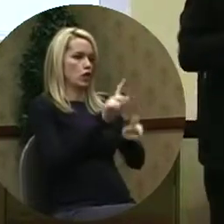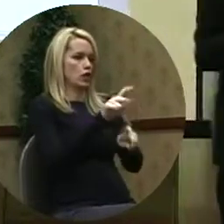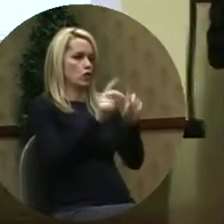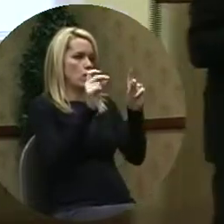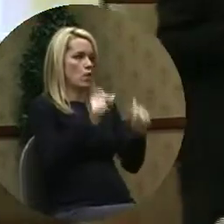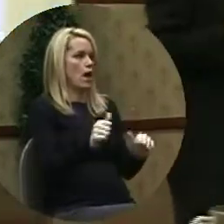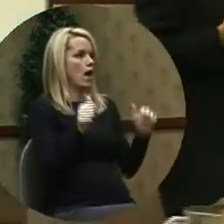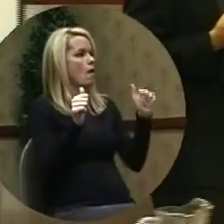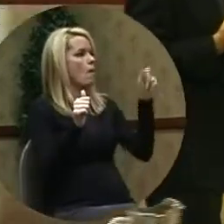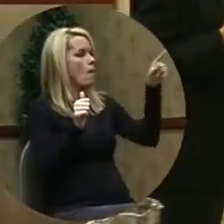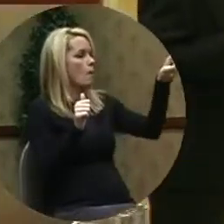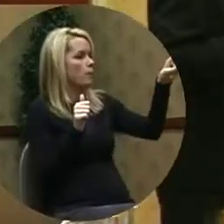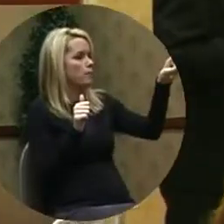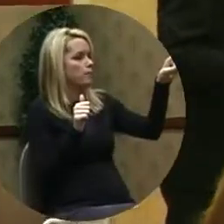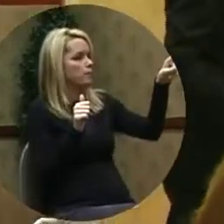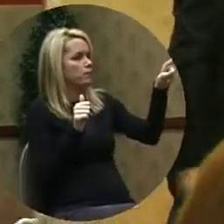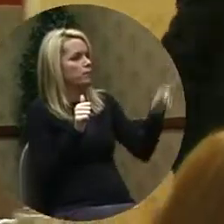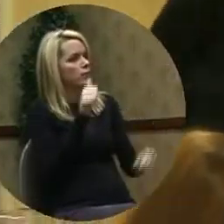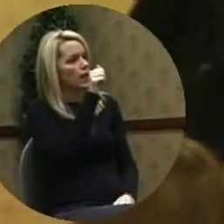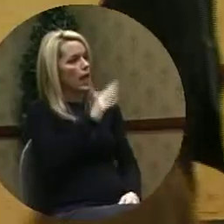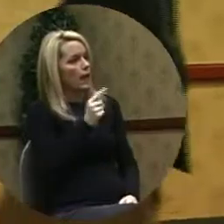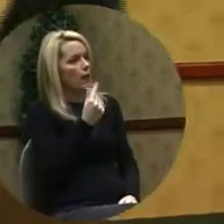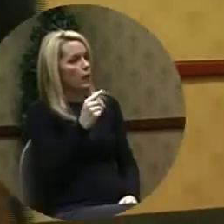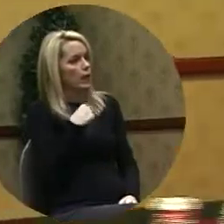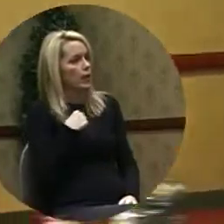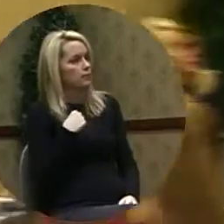Yes? The thing I see a lot